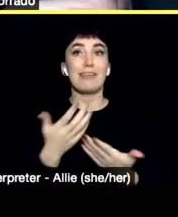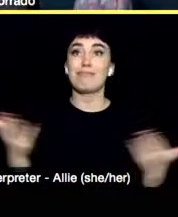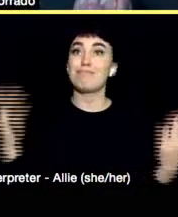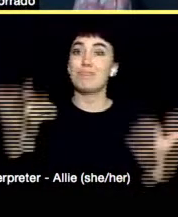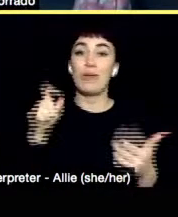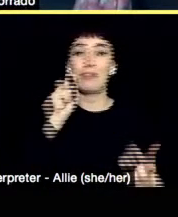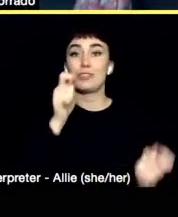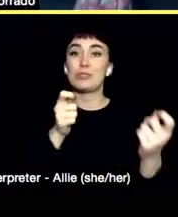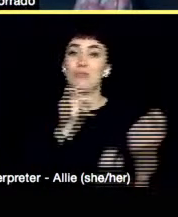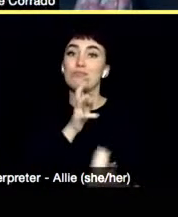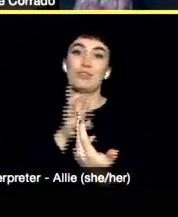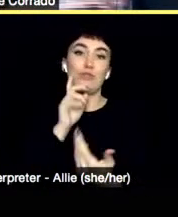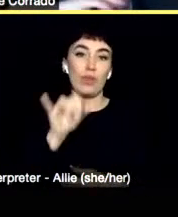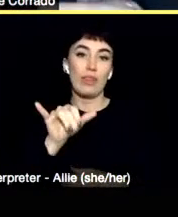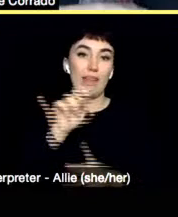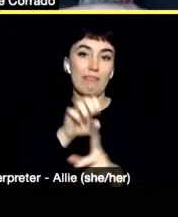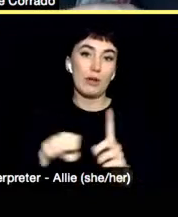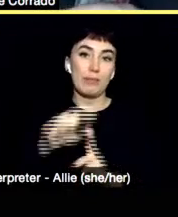adjust for it.